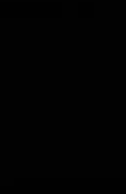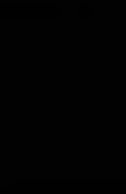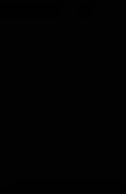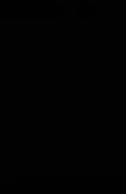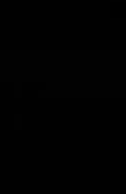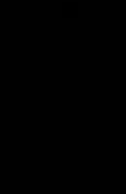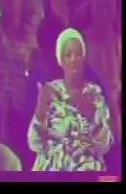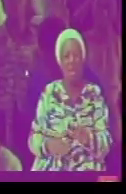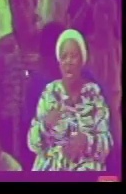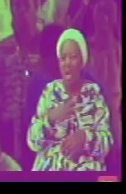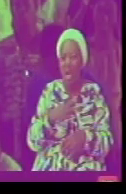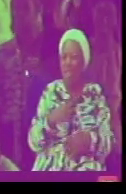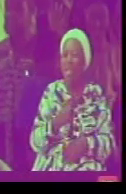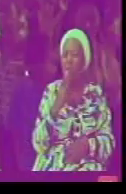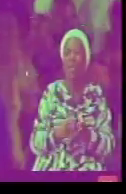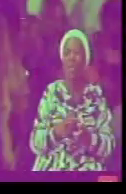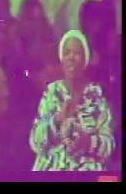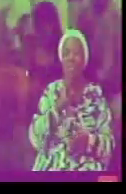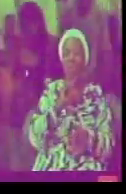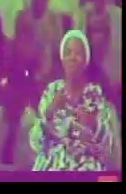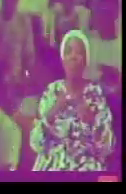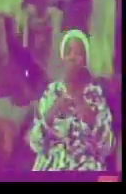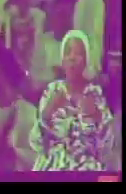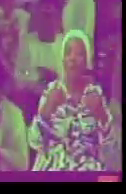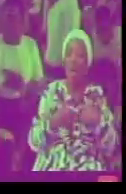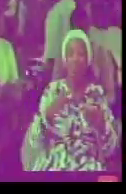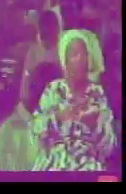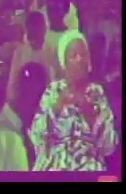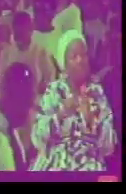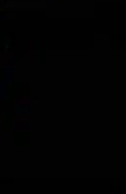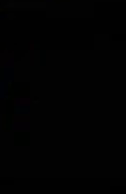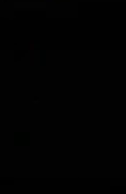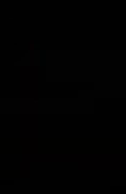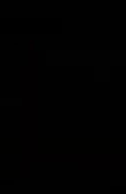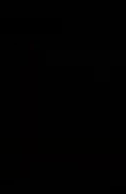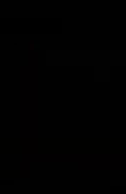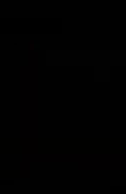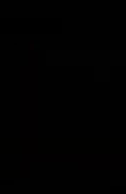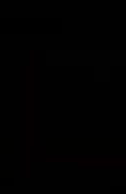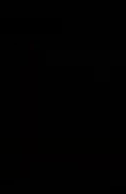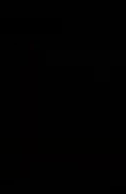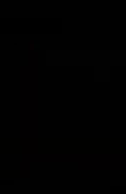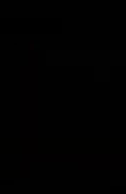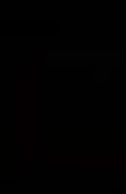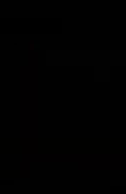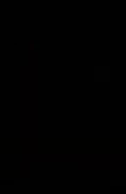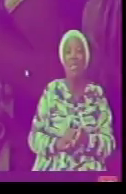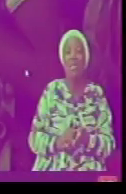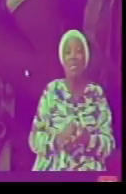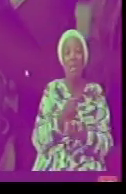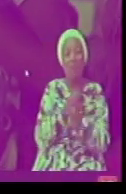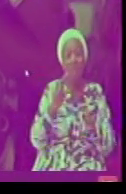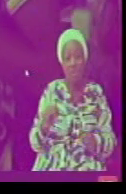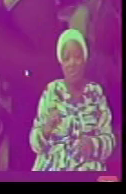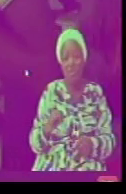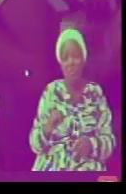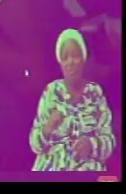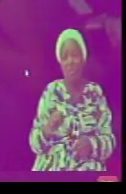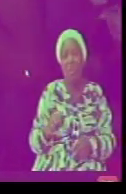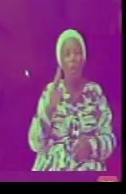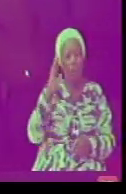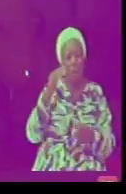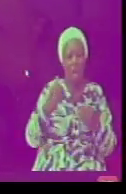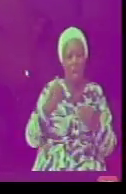did not perish. And anyone that is going to have that conversion,